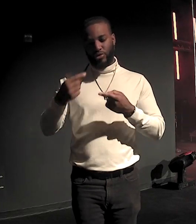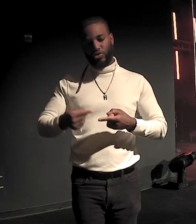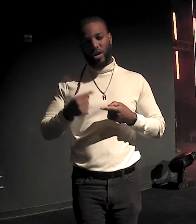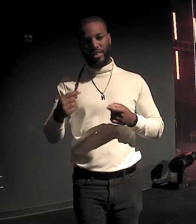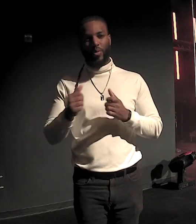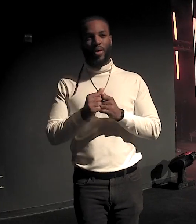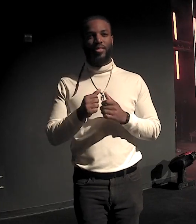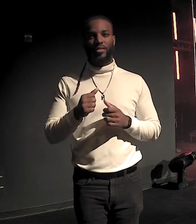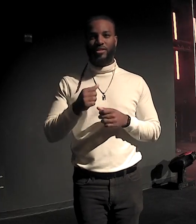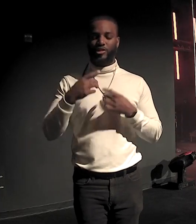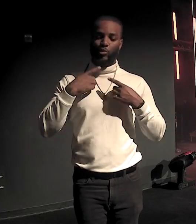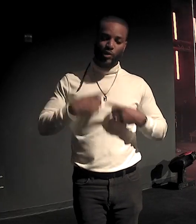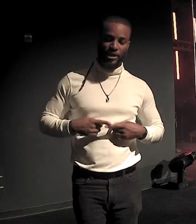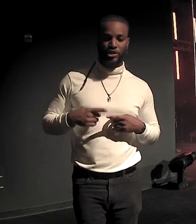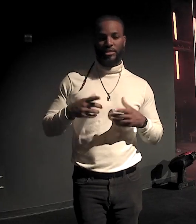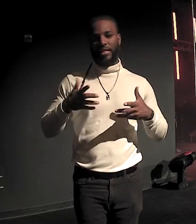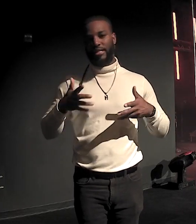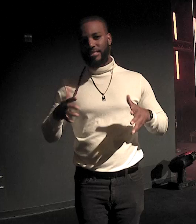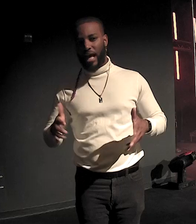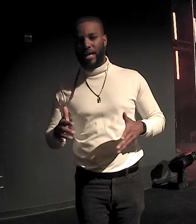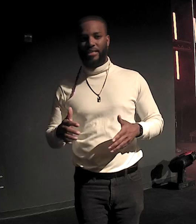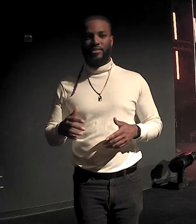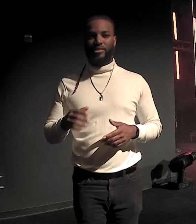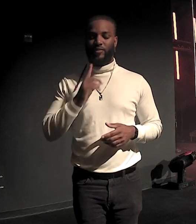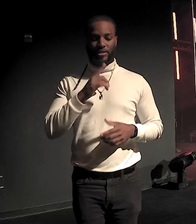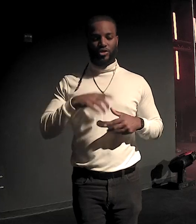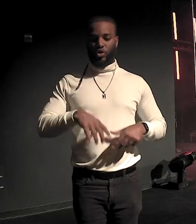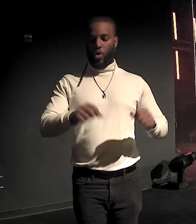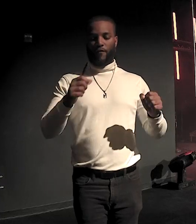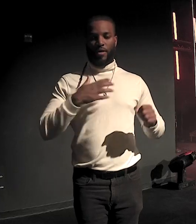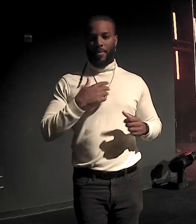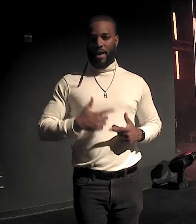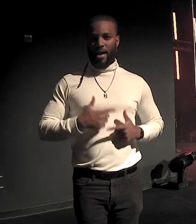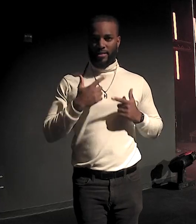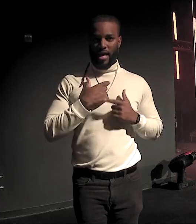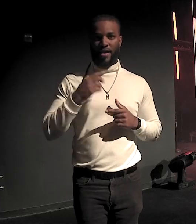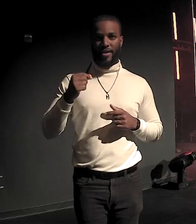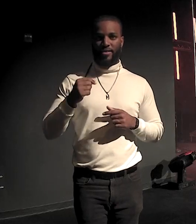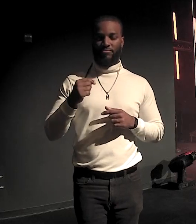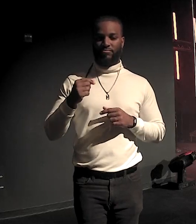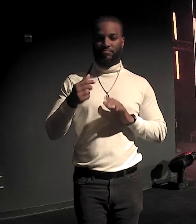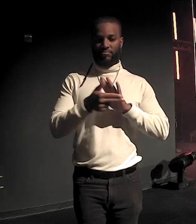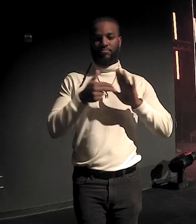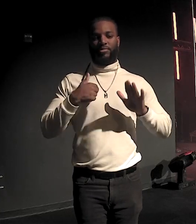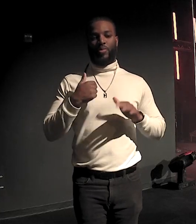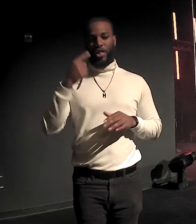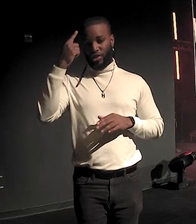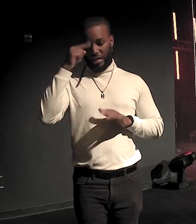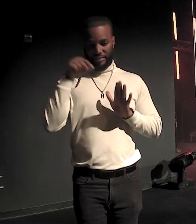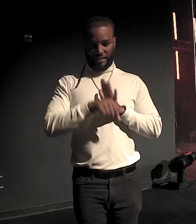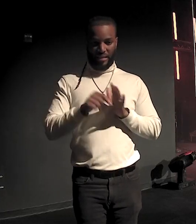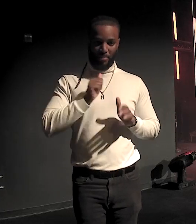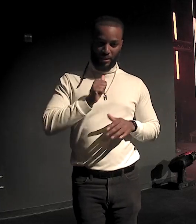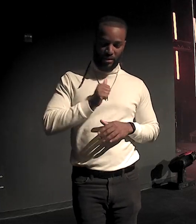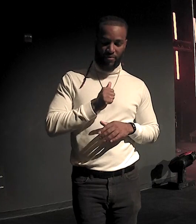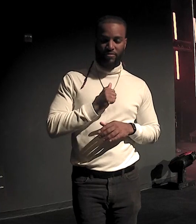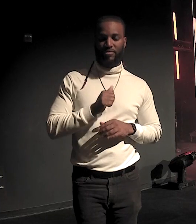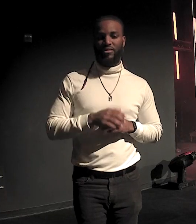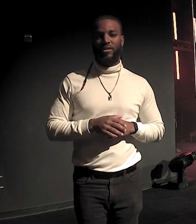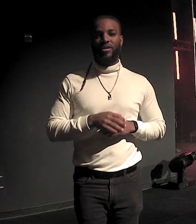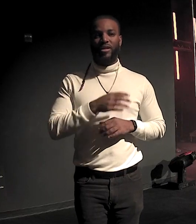with depression, anxiety, and it really took over my life. And it cursed me with thoughts of suicide and wanting to kill